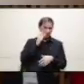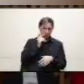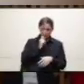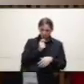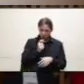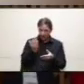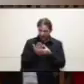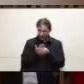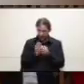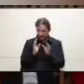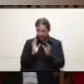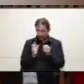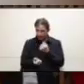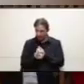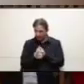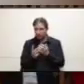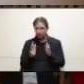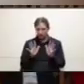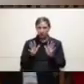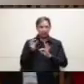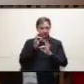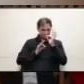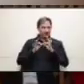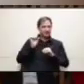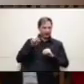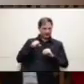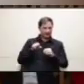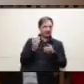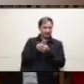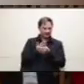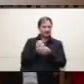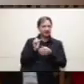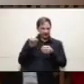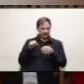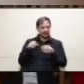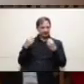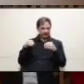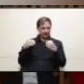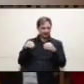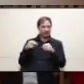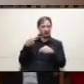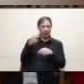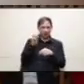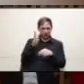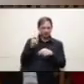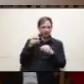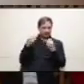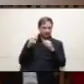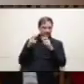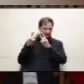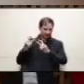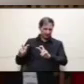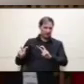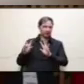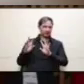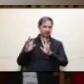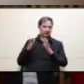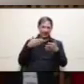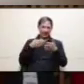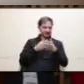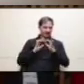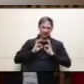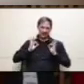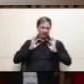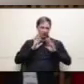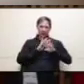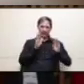case? What's happening to the case? You're saying, yes, there is. You say the police, the Hawks are investigating against the mayor, not with the